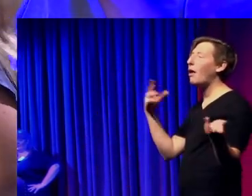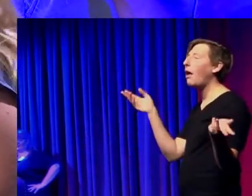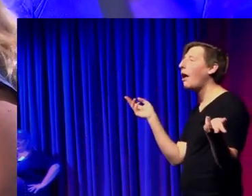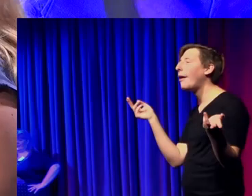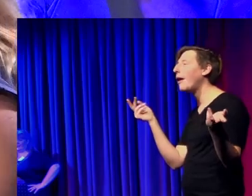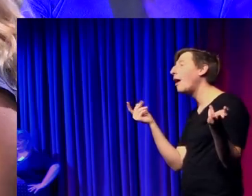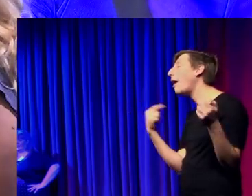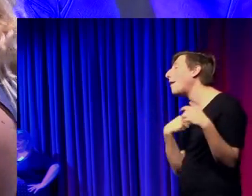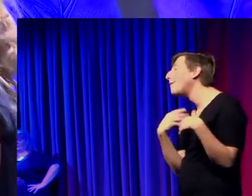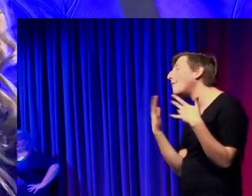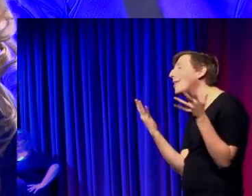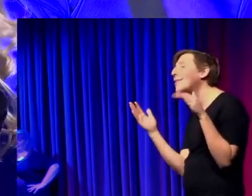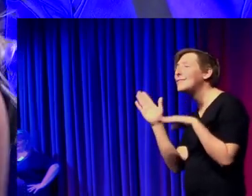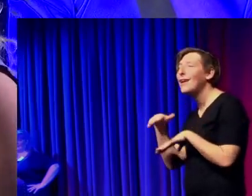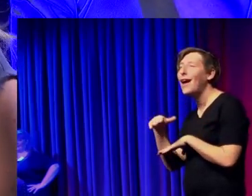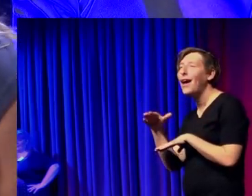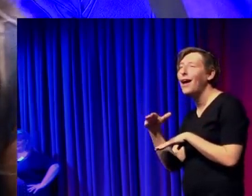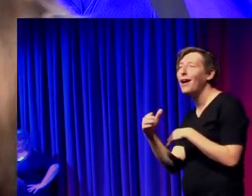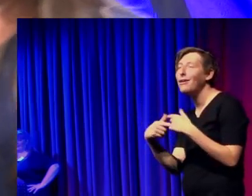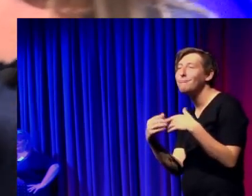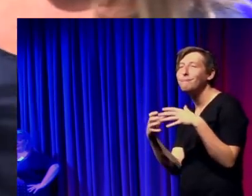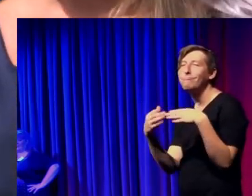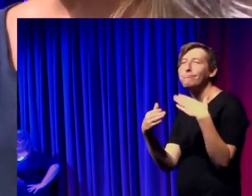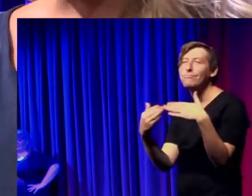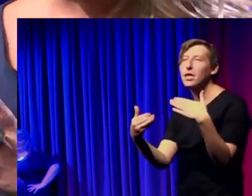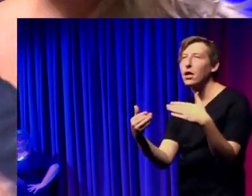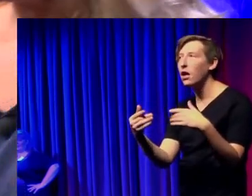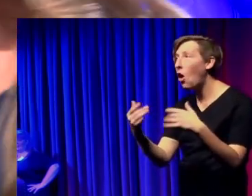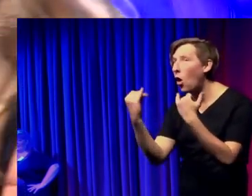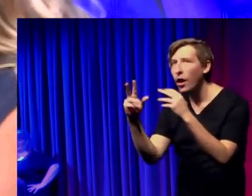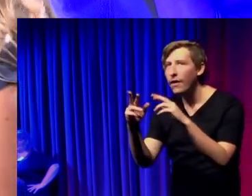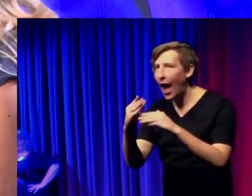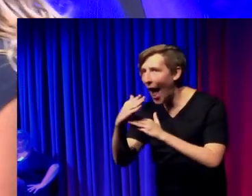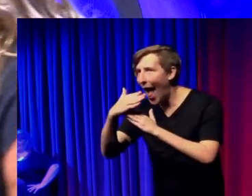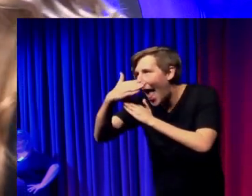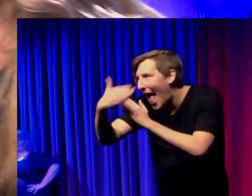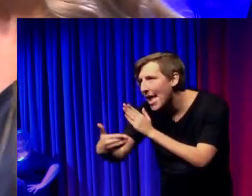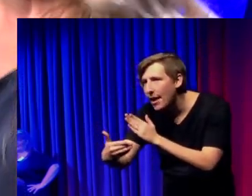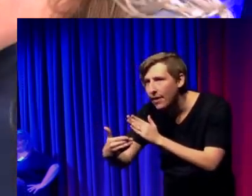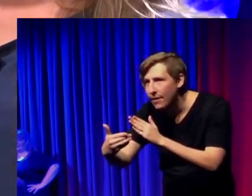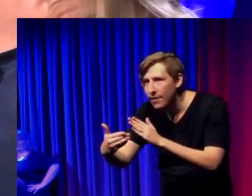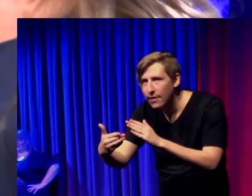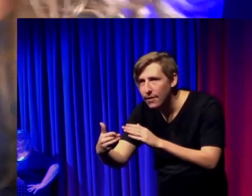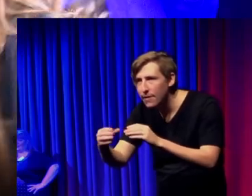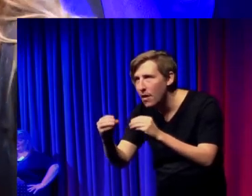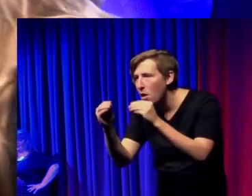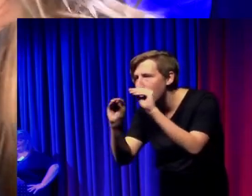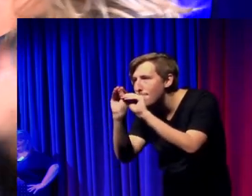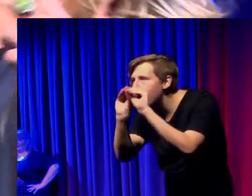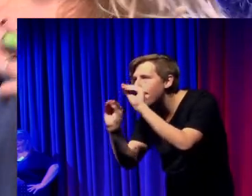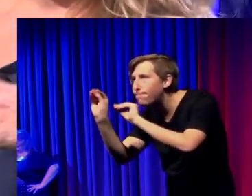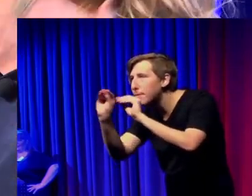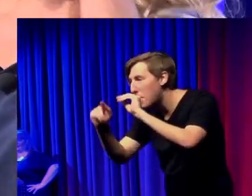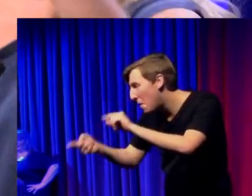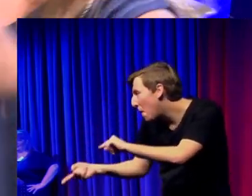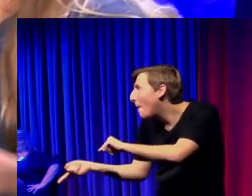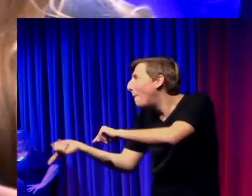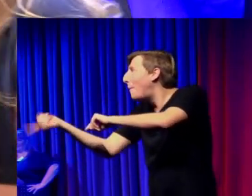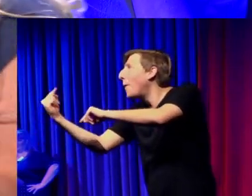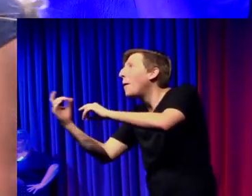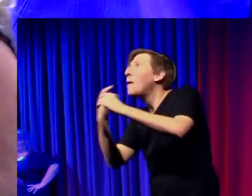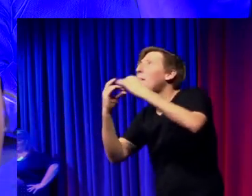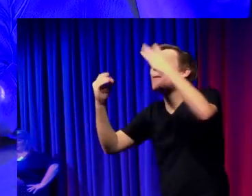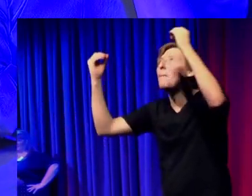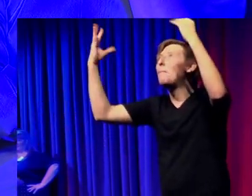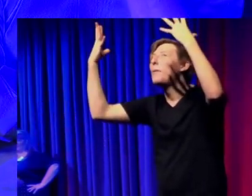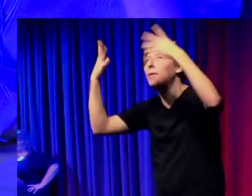being like, are we in the next room yet? So then we get to the end and everybody's like putting all this stuff together and they flip the switch and stuff happens and